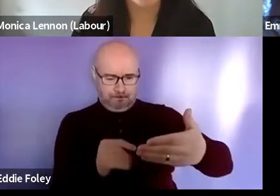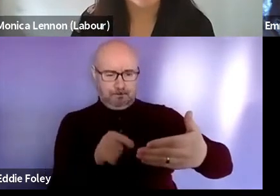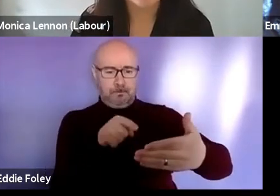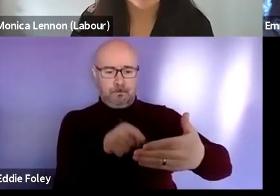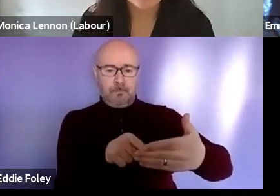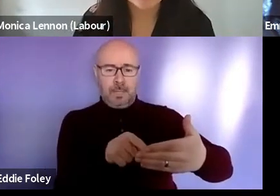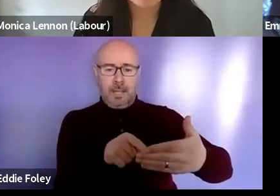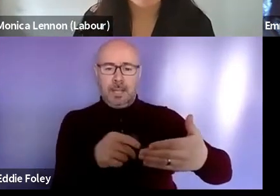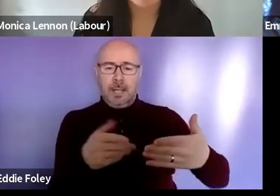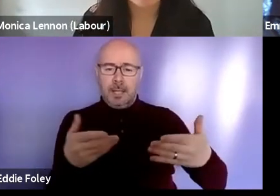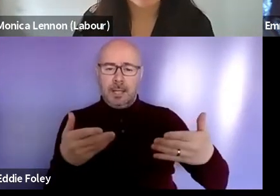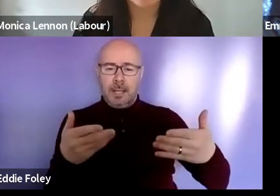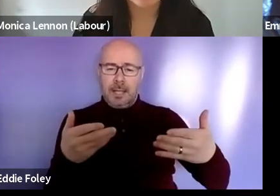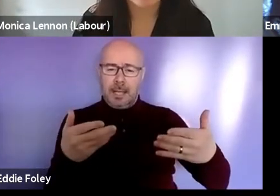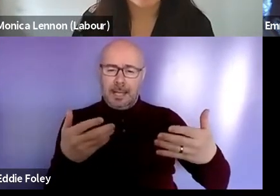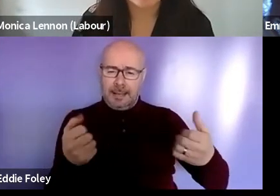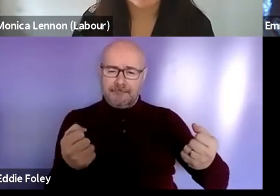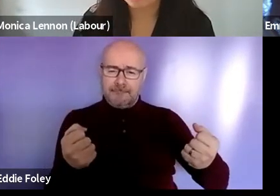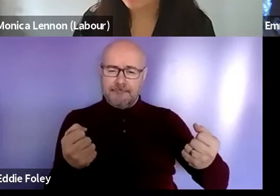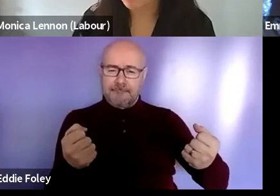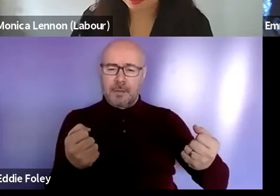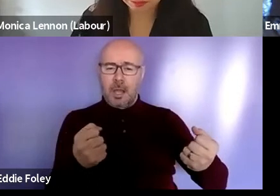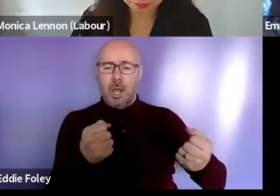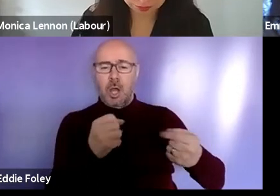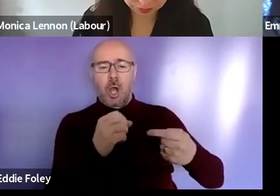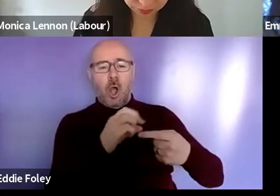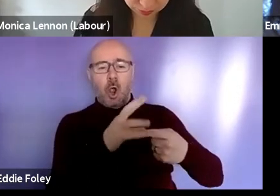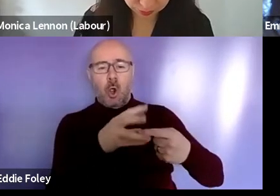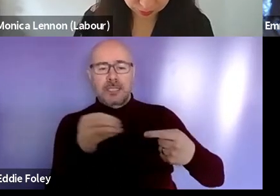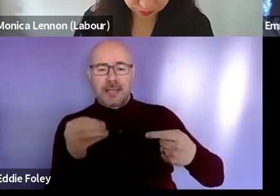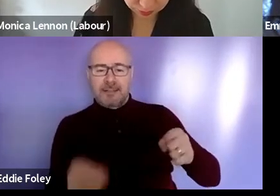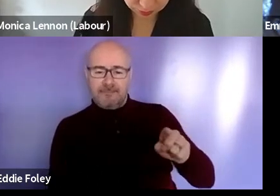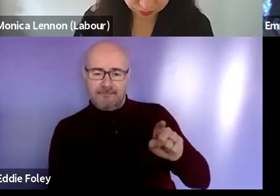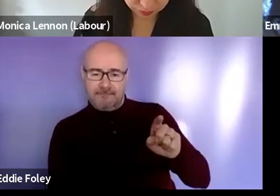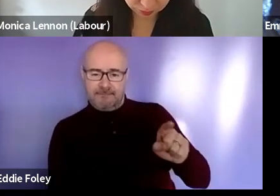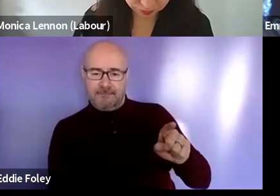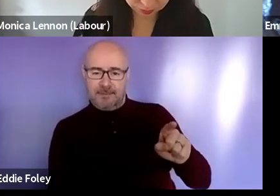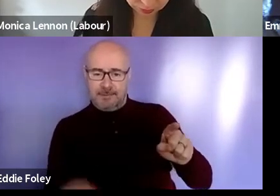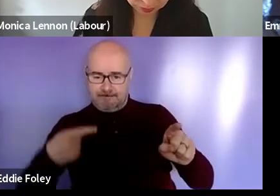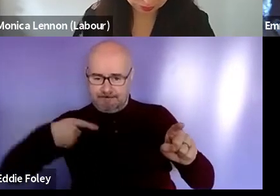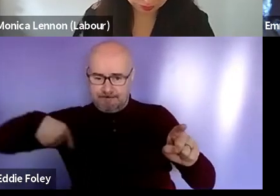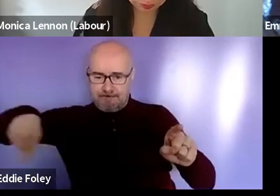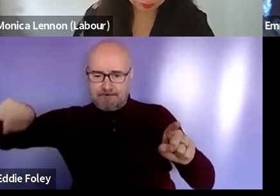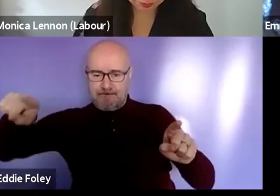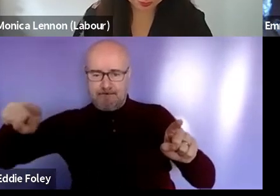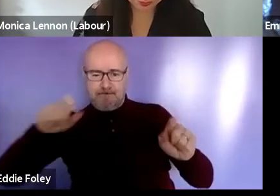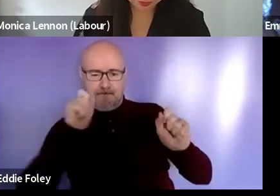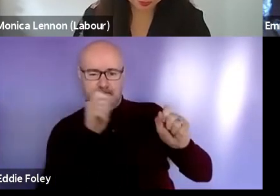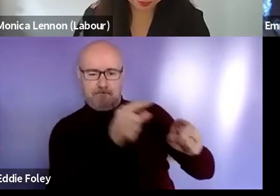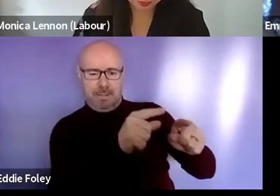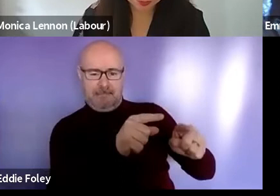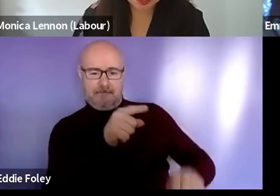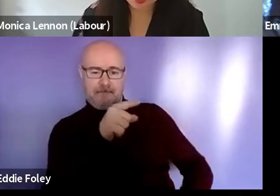was a distinct feeling that the Conservatives carry some of the blame for stigmatising people